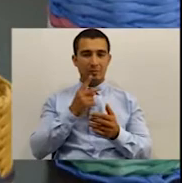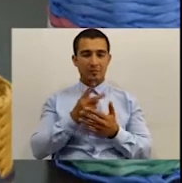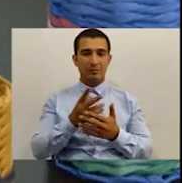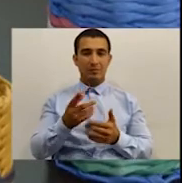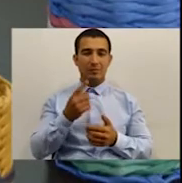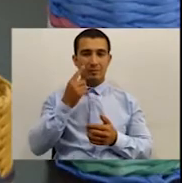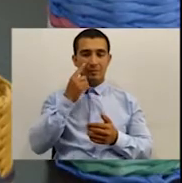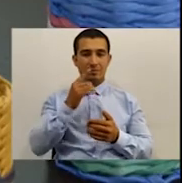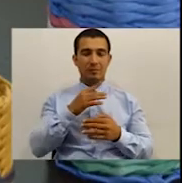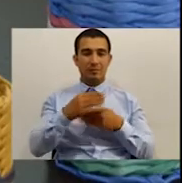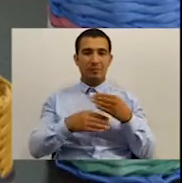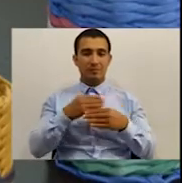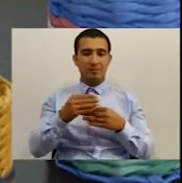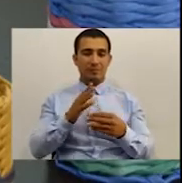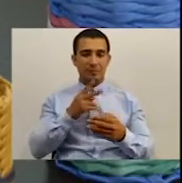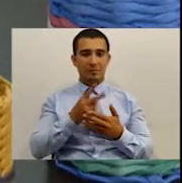Ustidan yurg'izib olamiz.